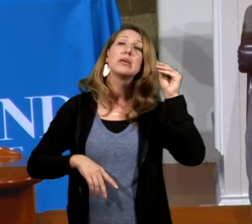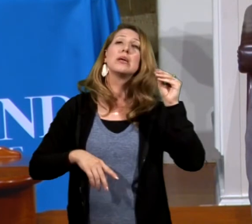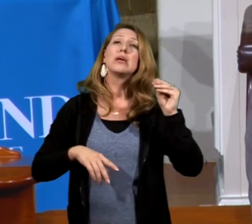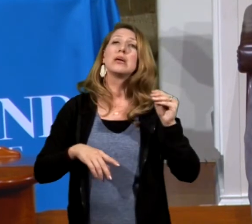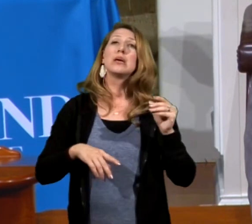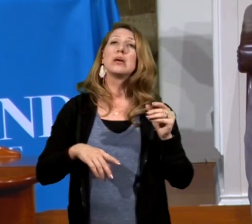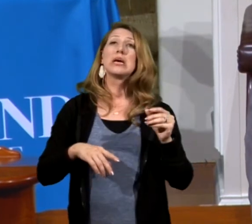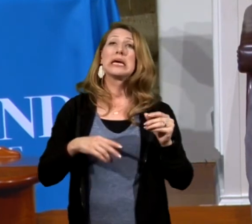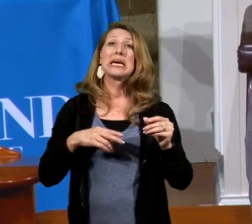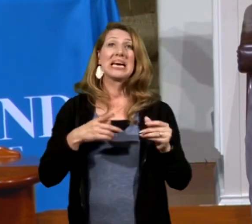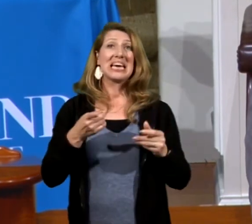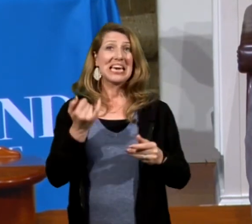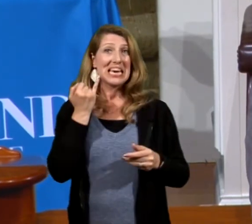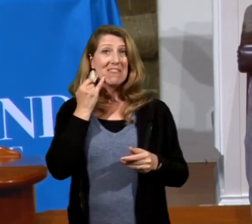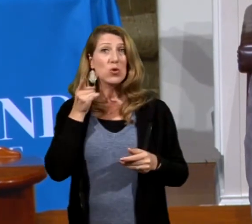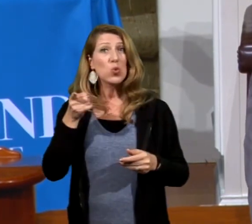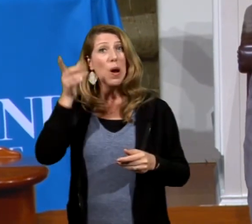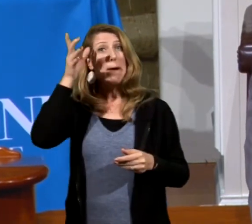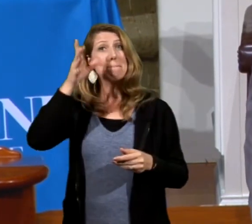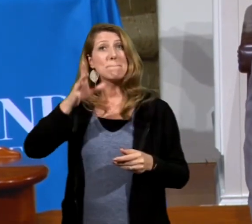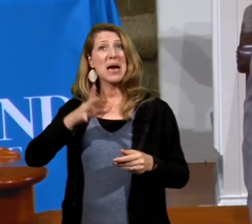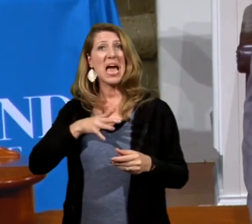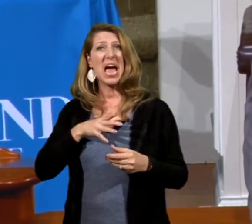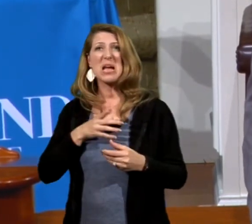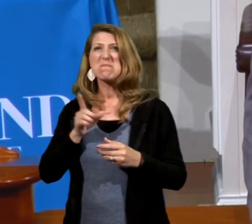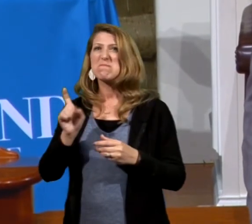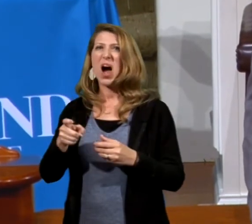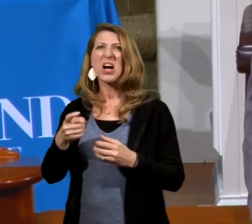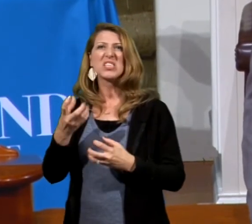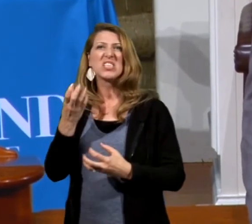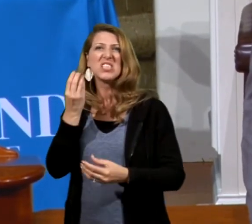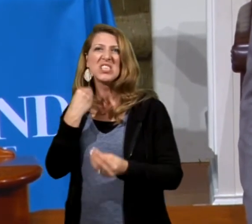knife to thy throat if thou be a man given to appetite.